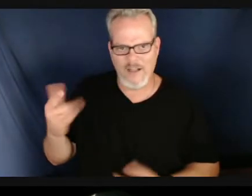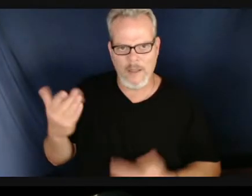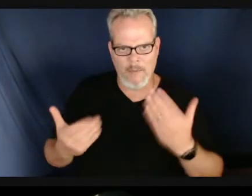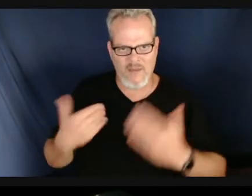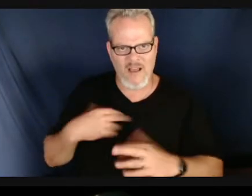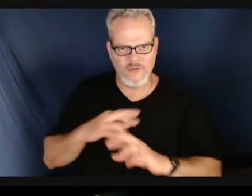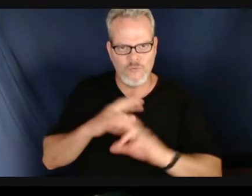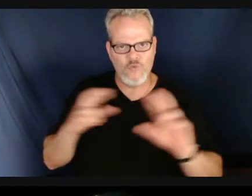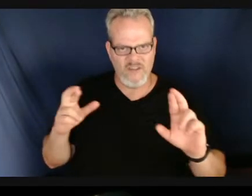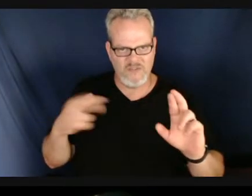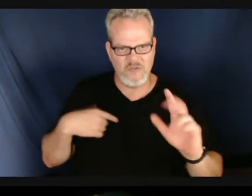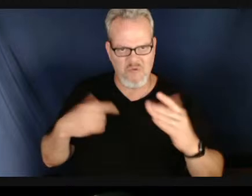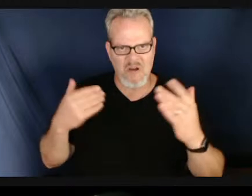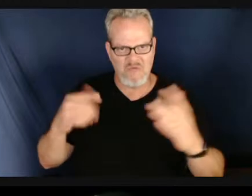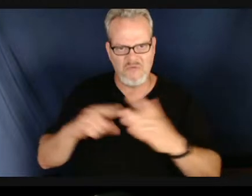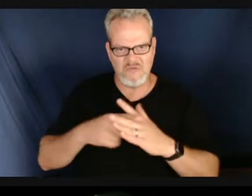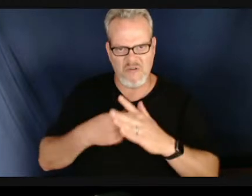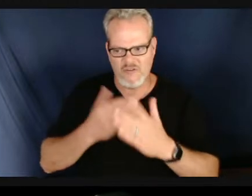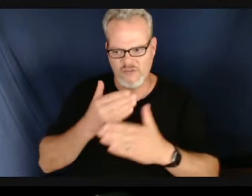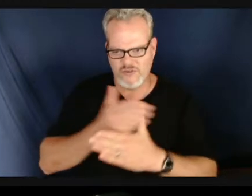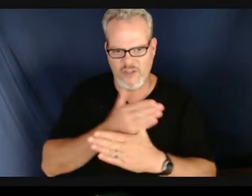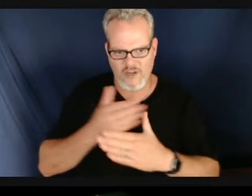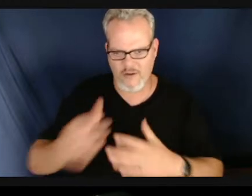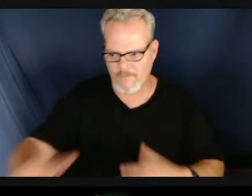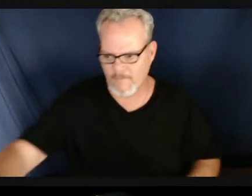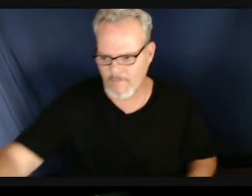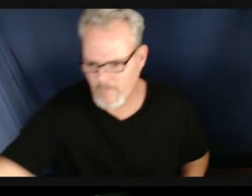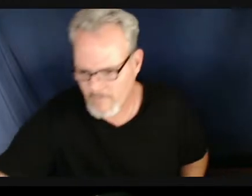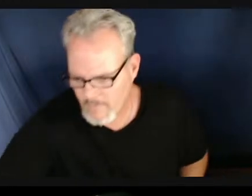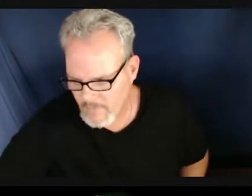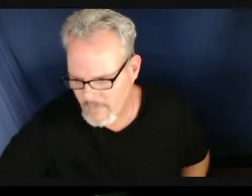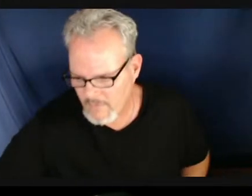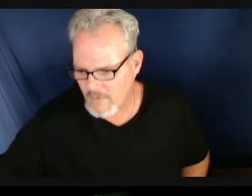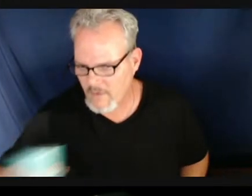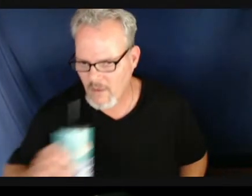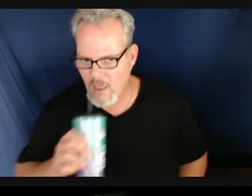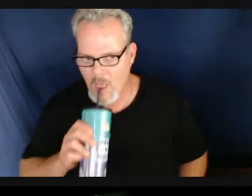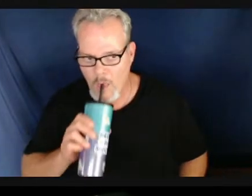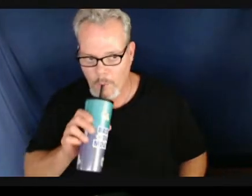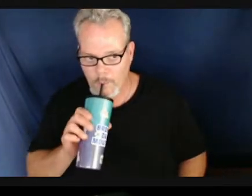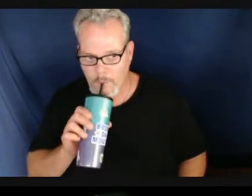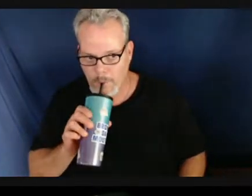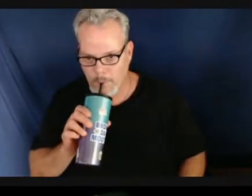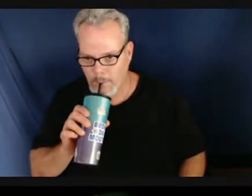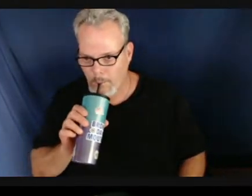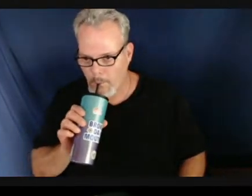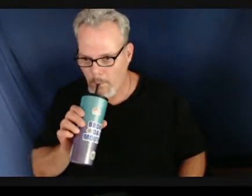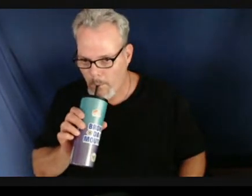if that's cool. Go for it. Real quick, then I'll bring you back on, or bring that back on.